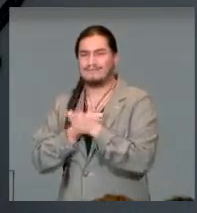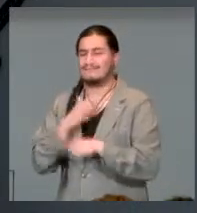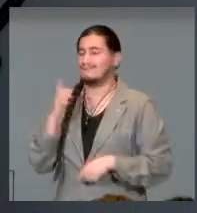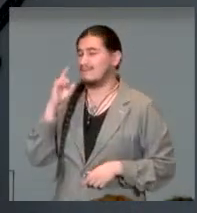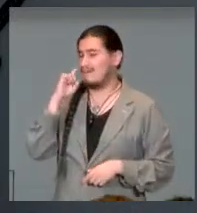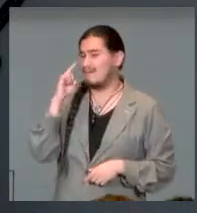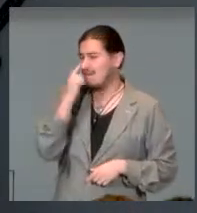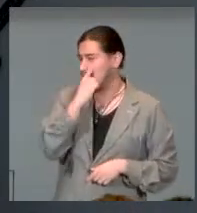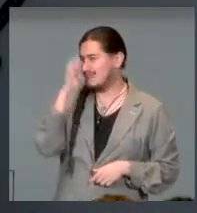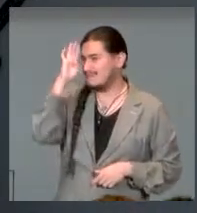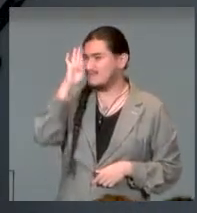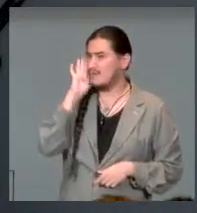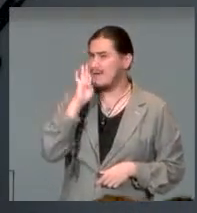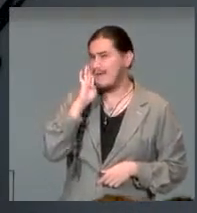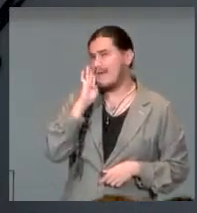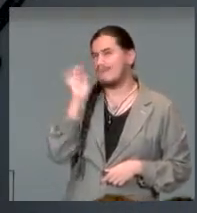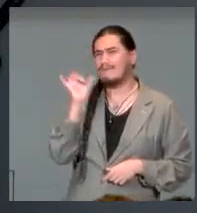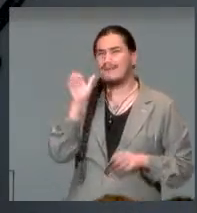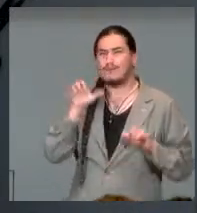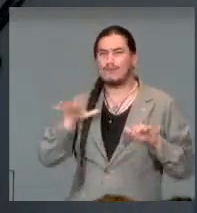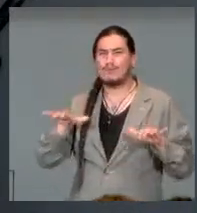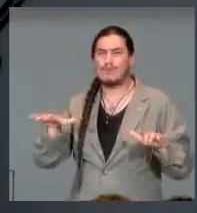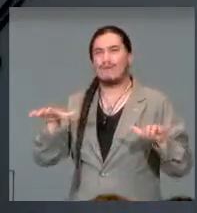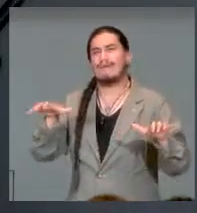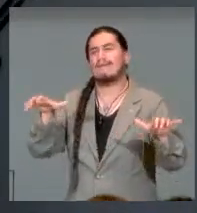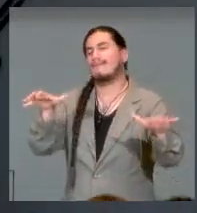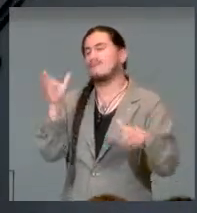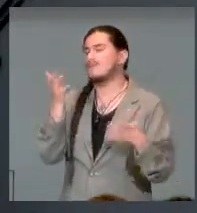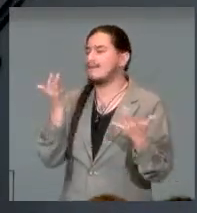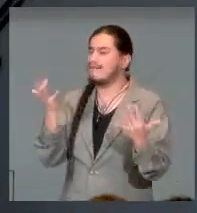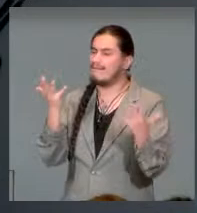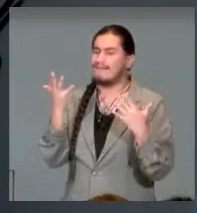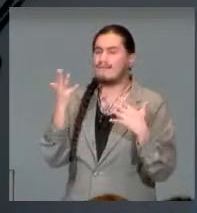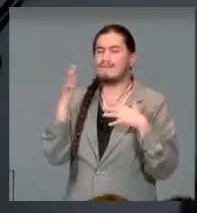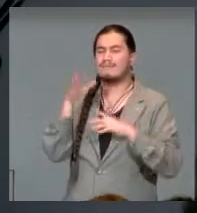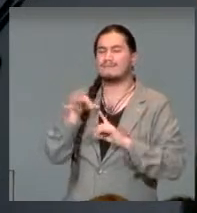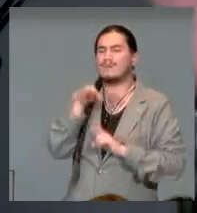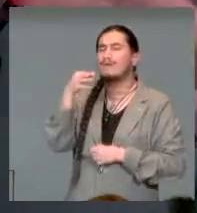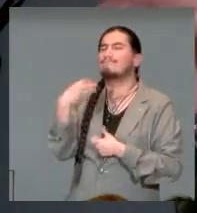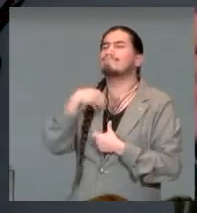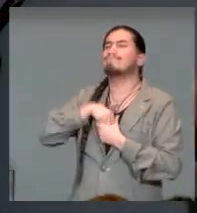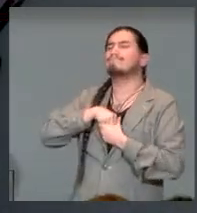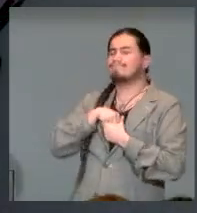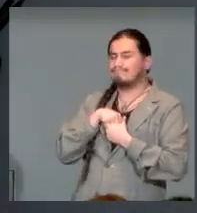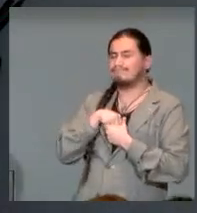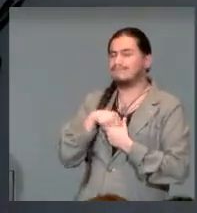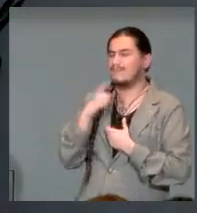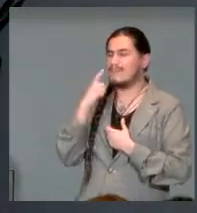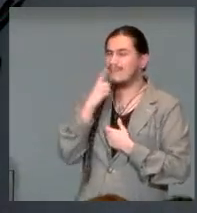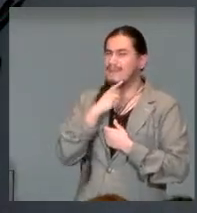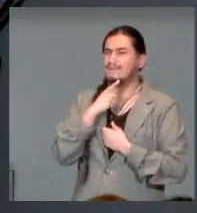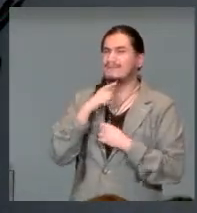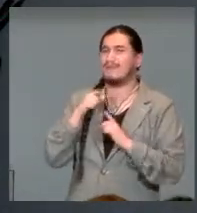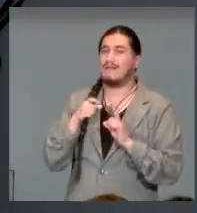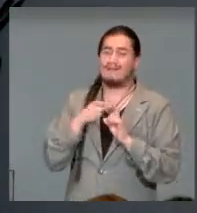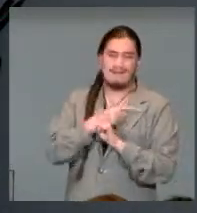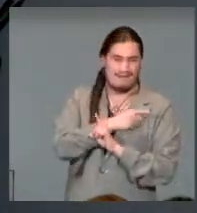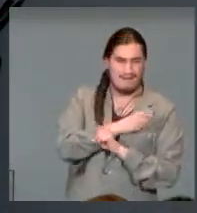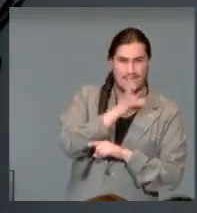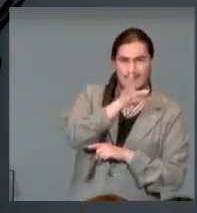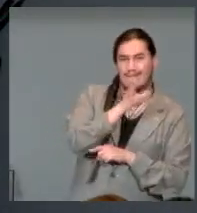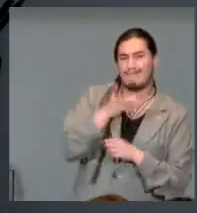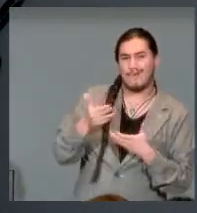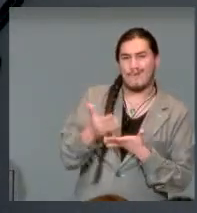eyes are a pending earthquake. They're a possession. These lips are a wild detour, a wild harvest, and